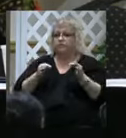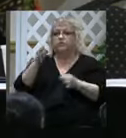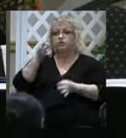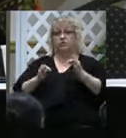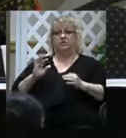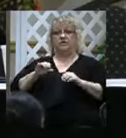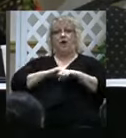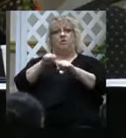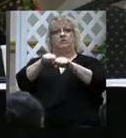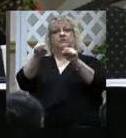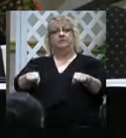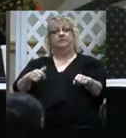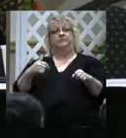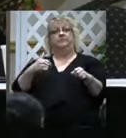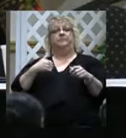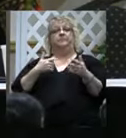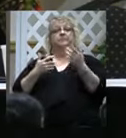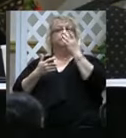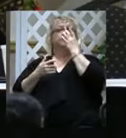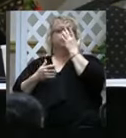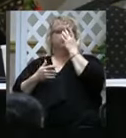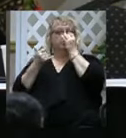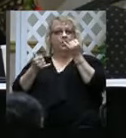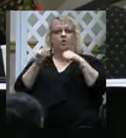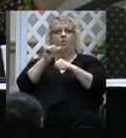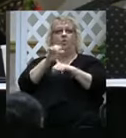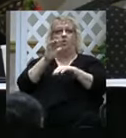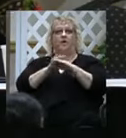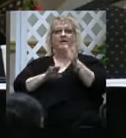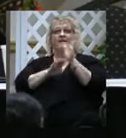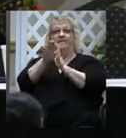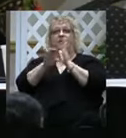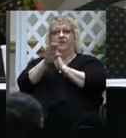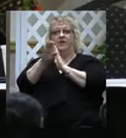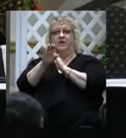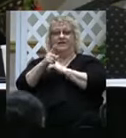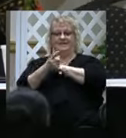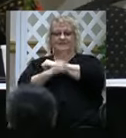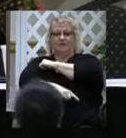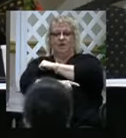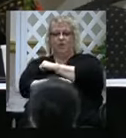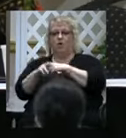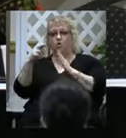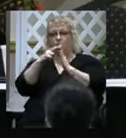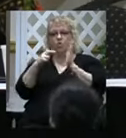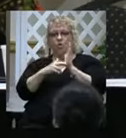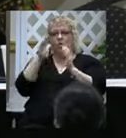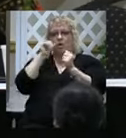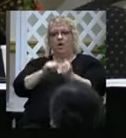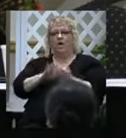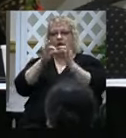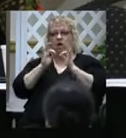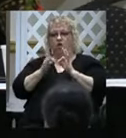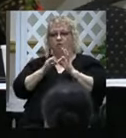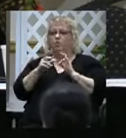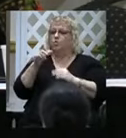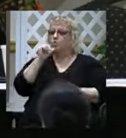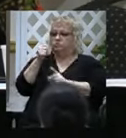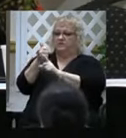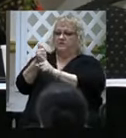however, we are currently working on developing disciplinary rules that would address interpreters who